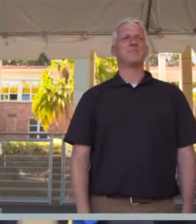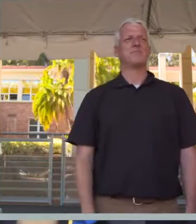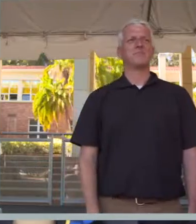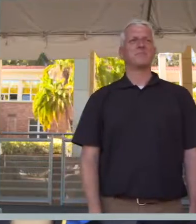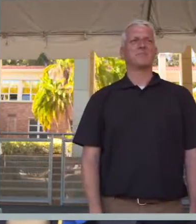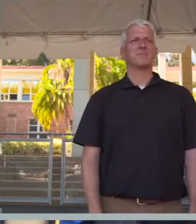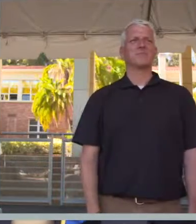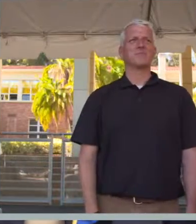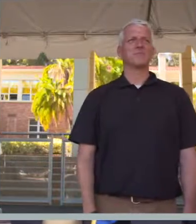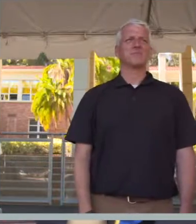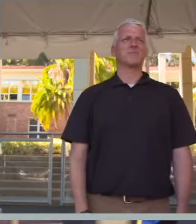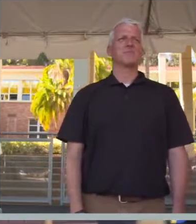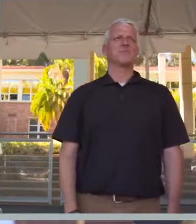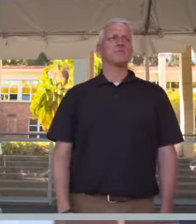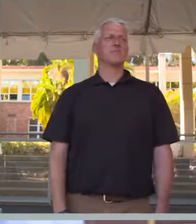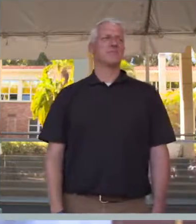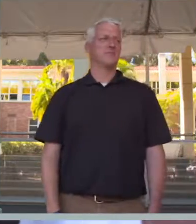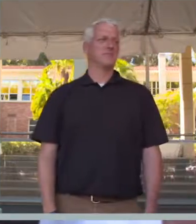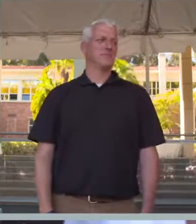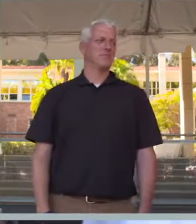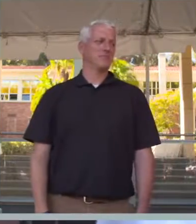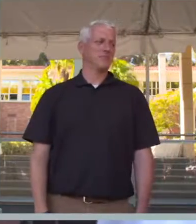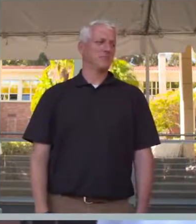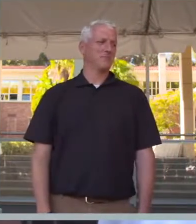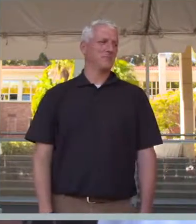Tuan Vu Bui.